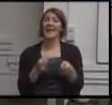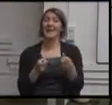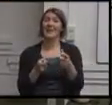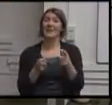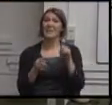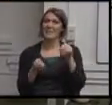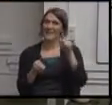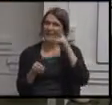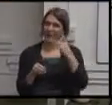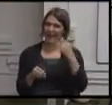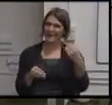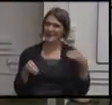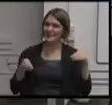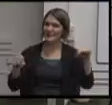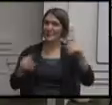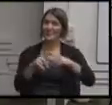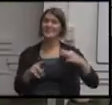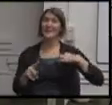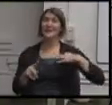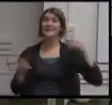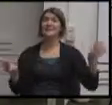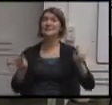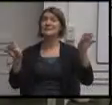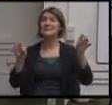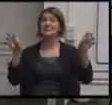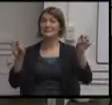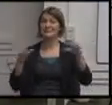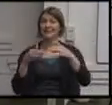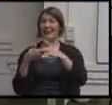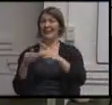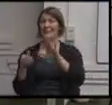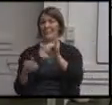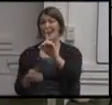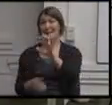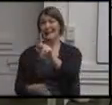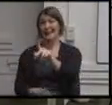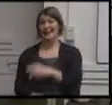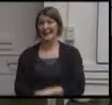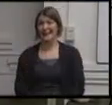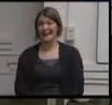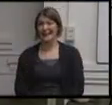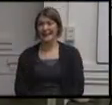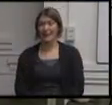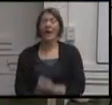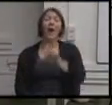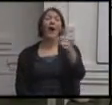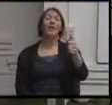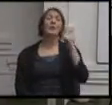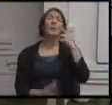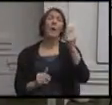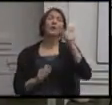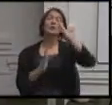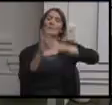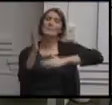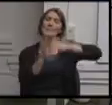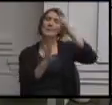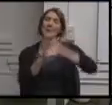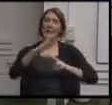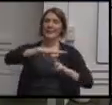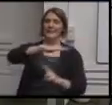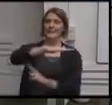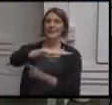and through the good nature of our volunteers led by Dick DeGray. We're also proposing a bridge painting project for the bridge over the